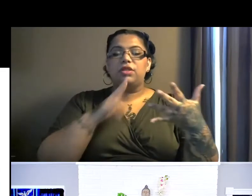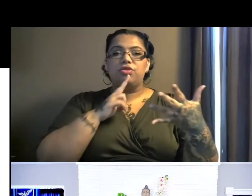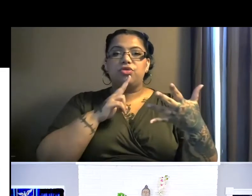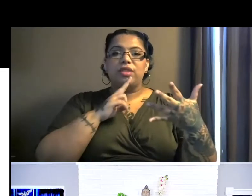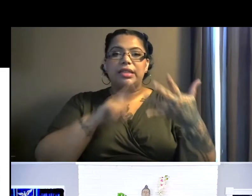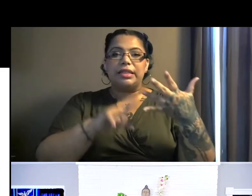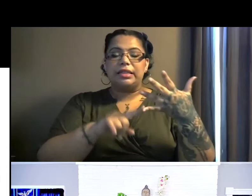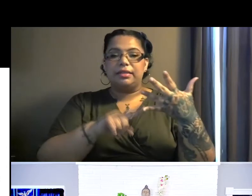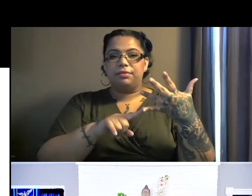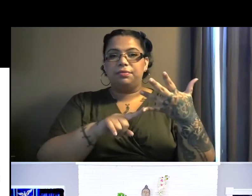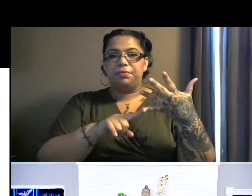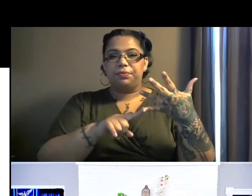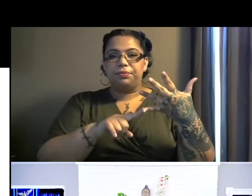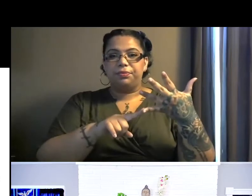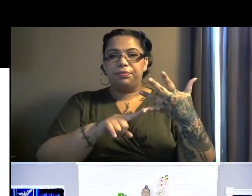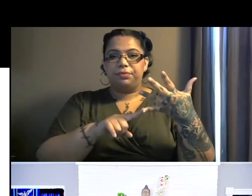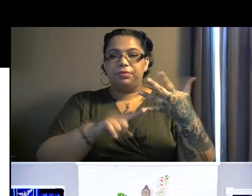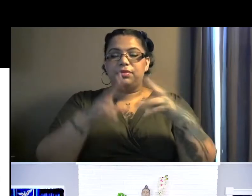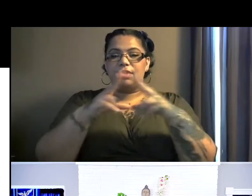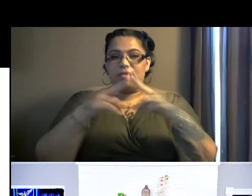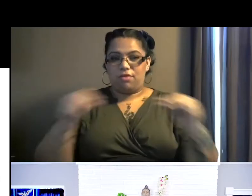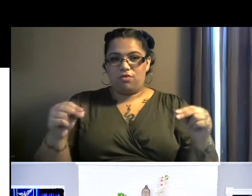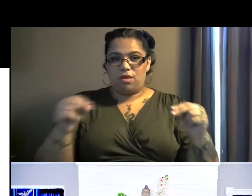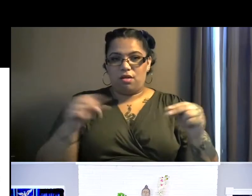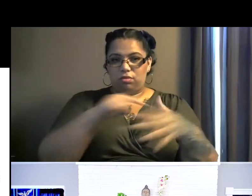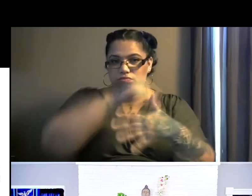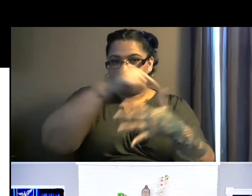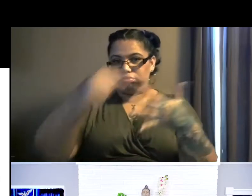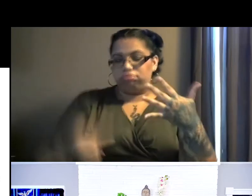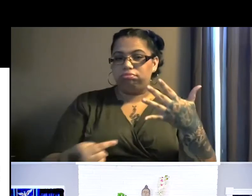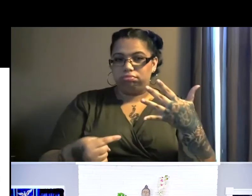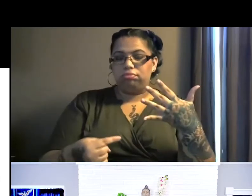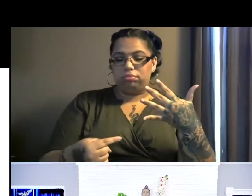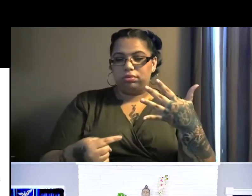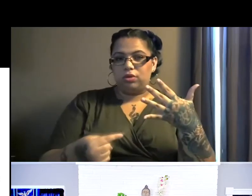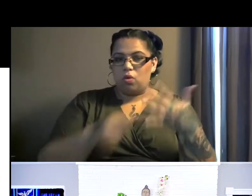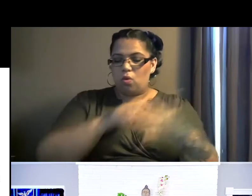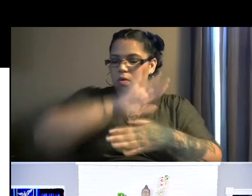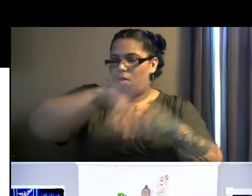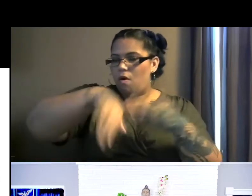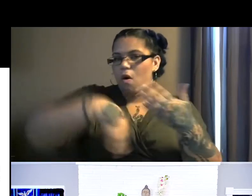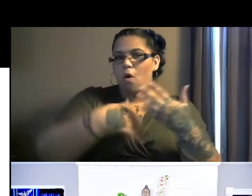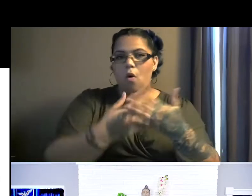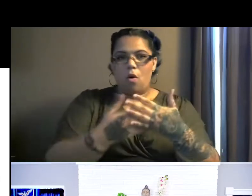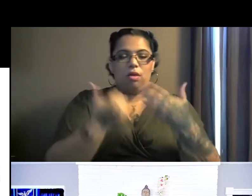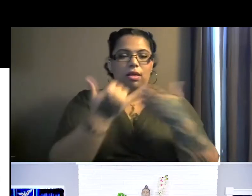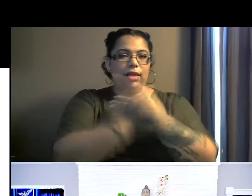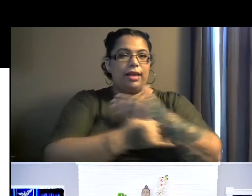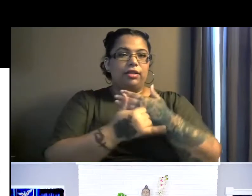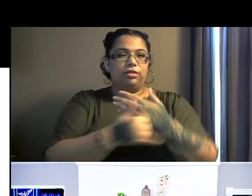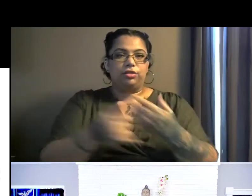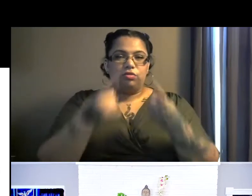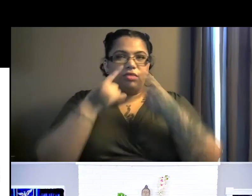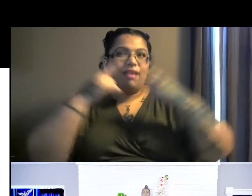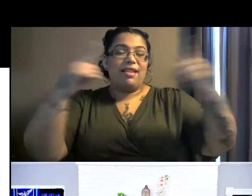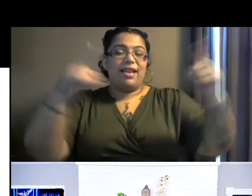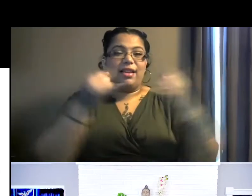Honduras, and Nicaragua, who all declared independence